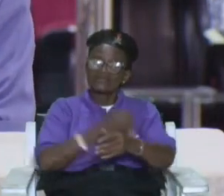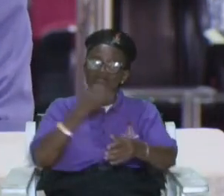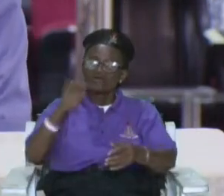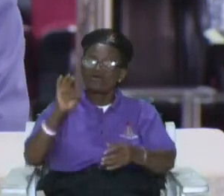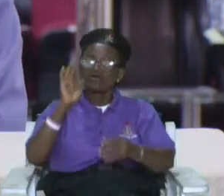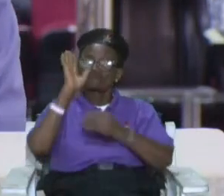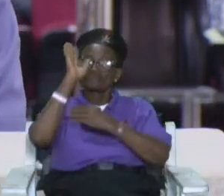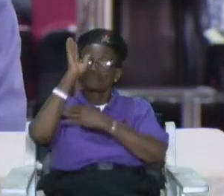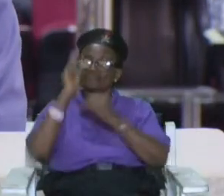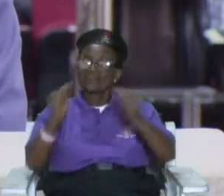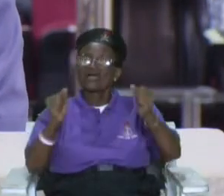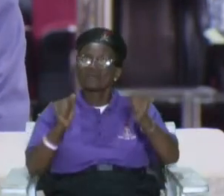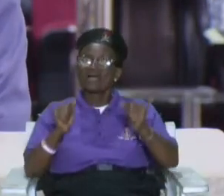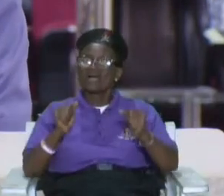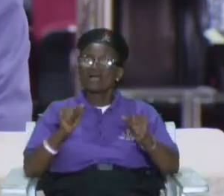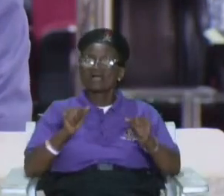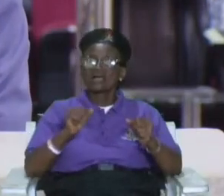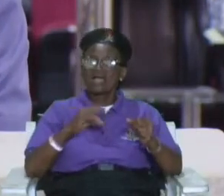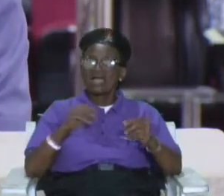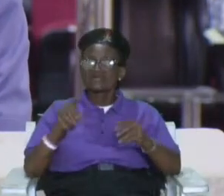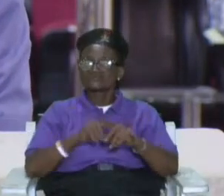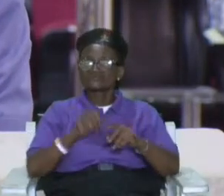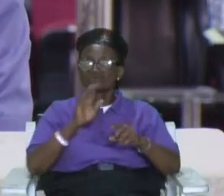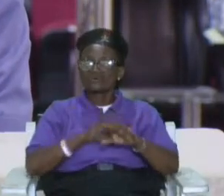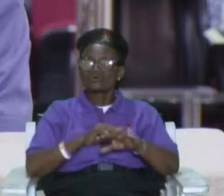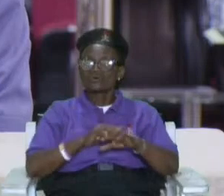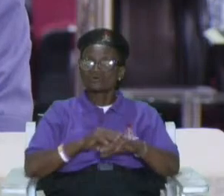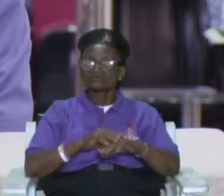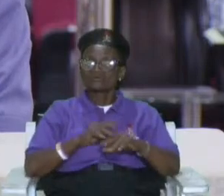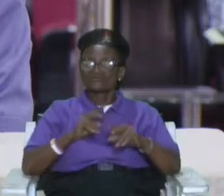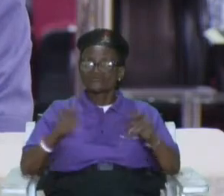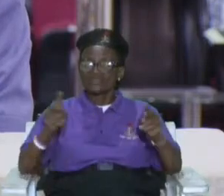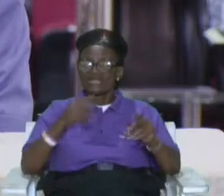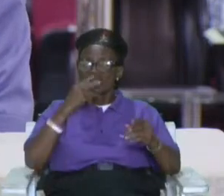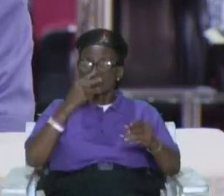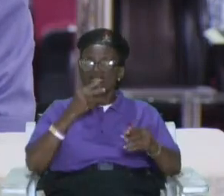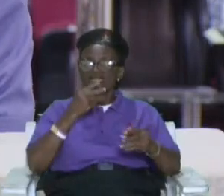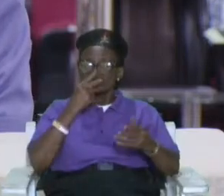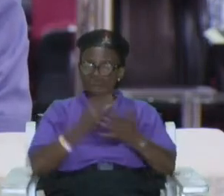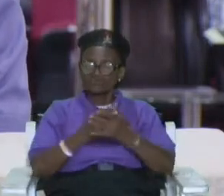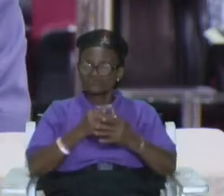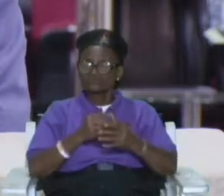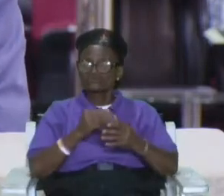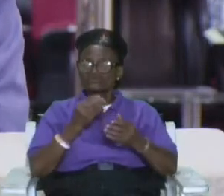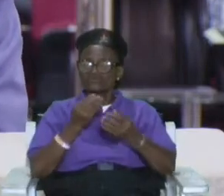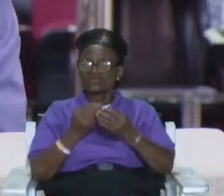power, etc., etc. Very good information.